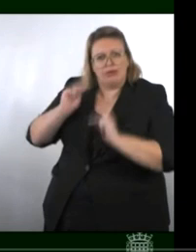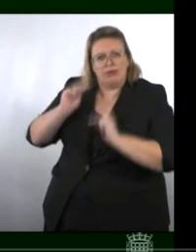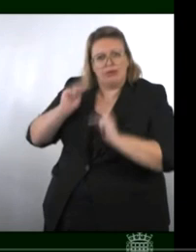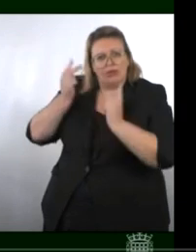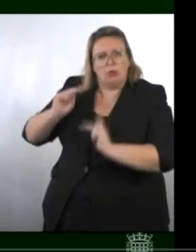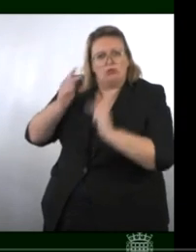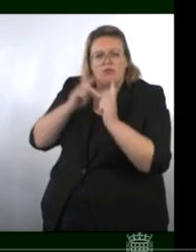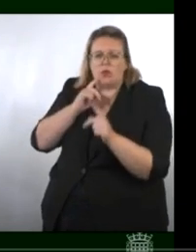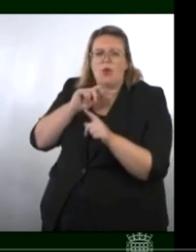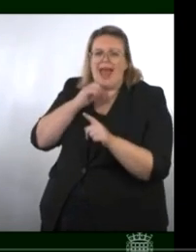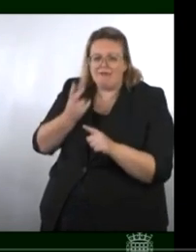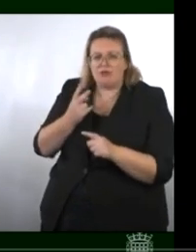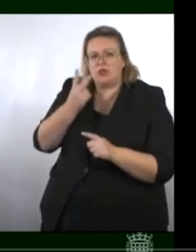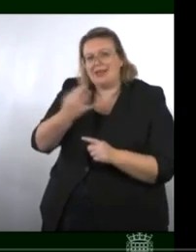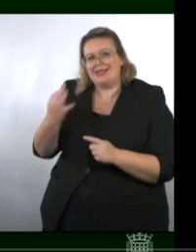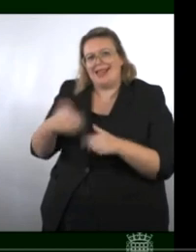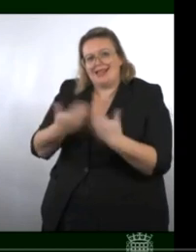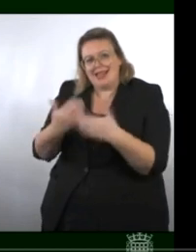Stop.